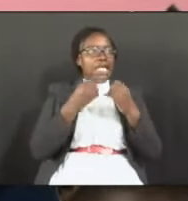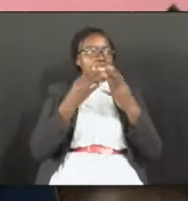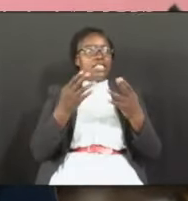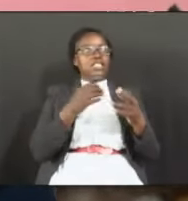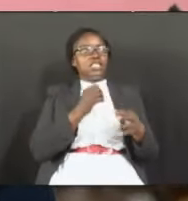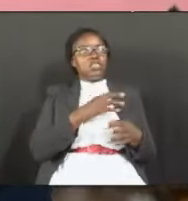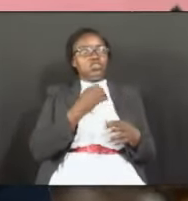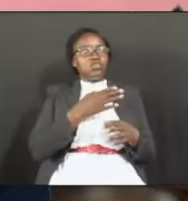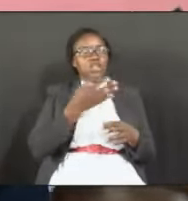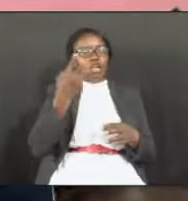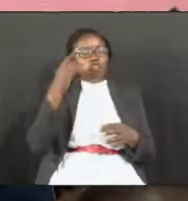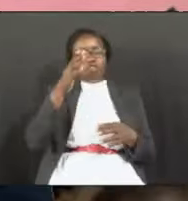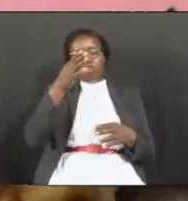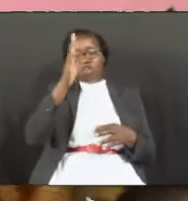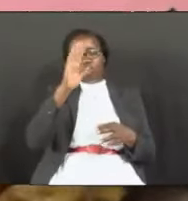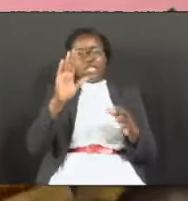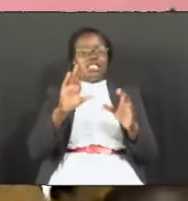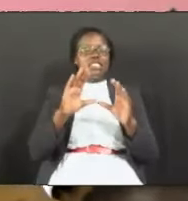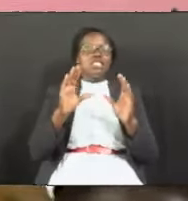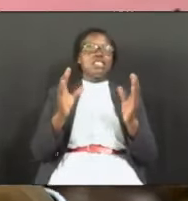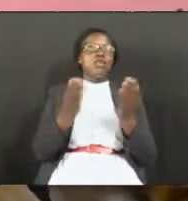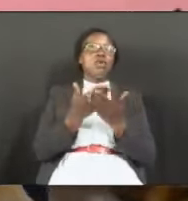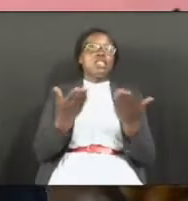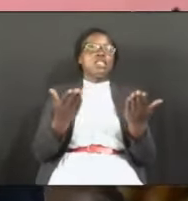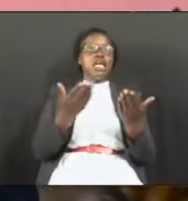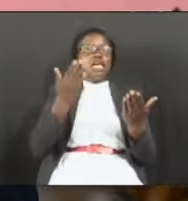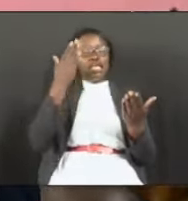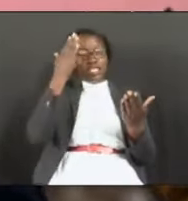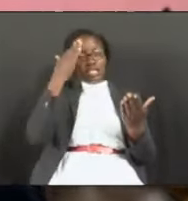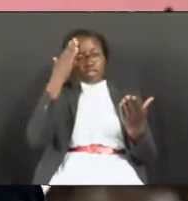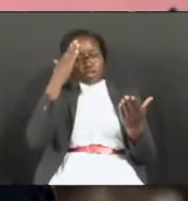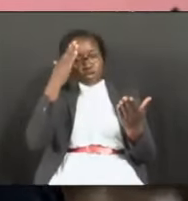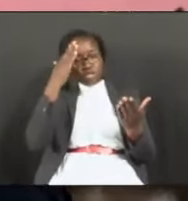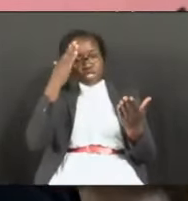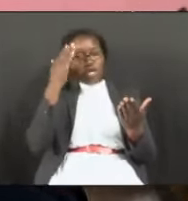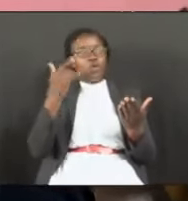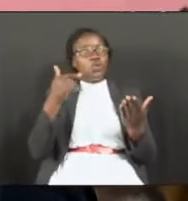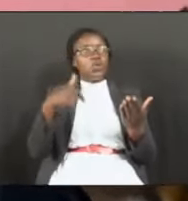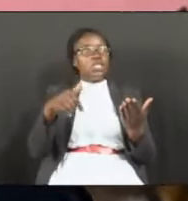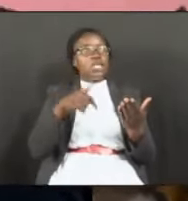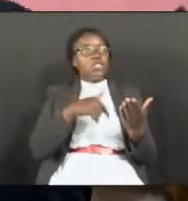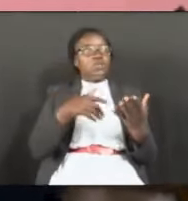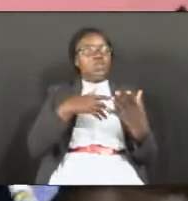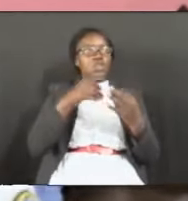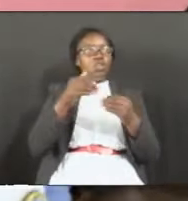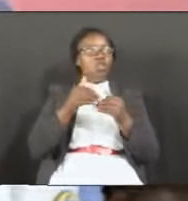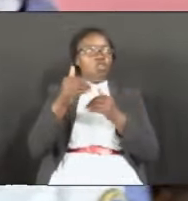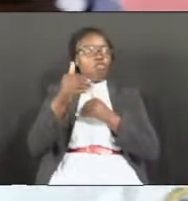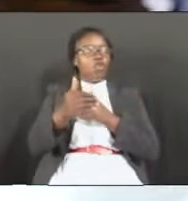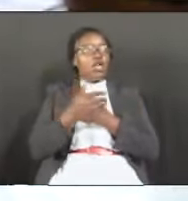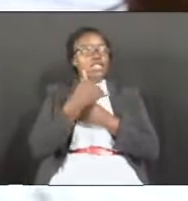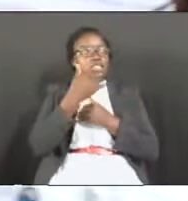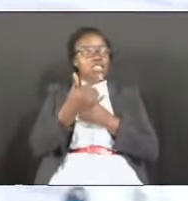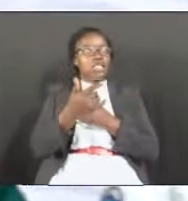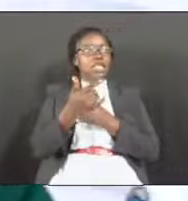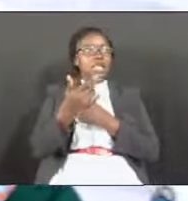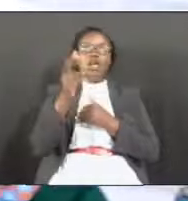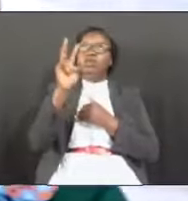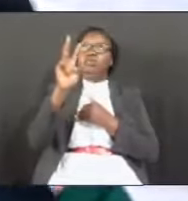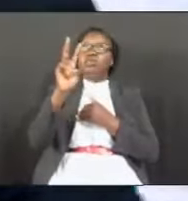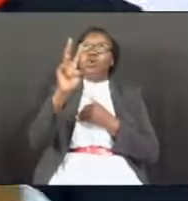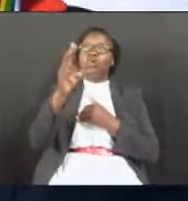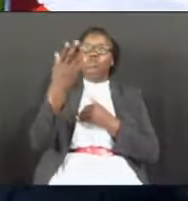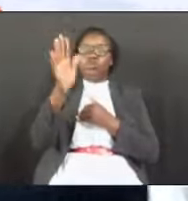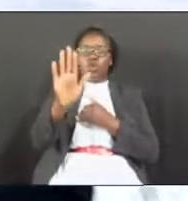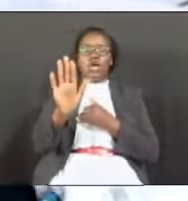for what is in the world, because if we know who is with us, we shall go forward saying with the poor, "We are hard pressed